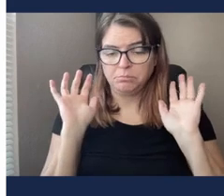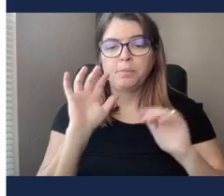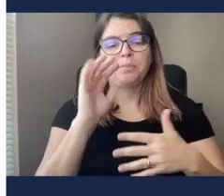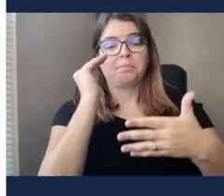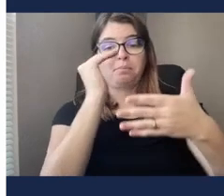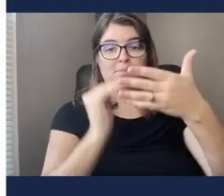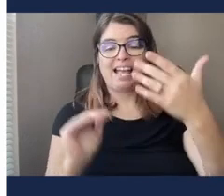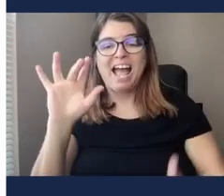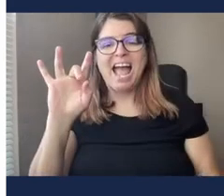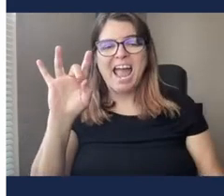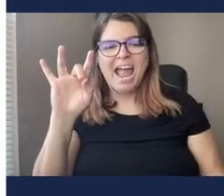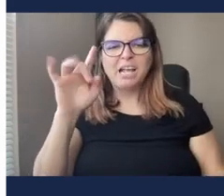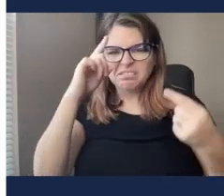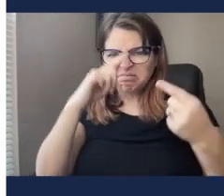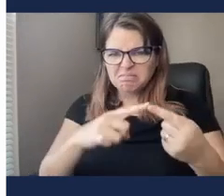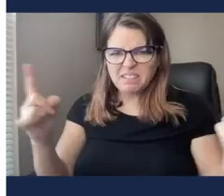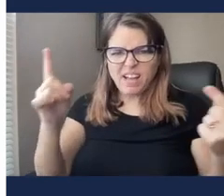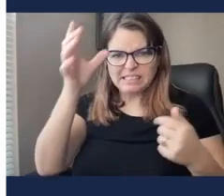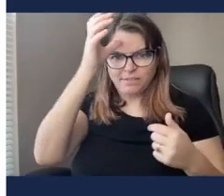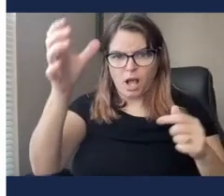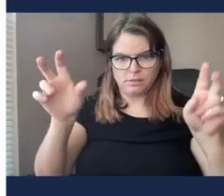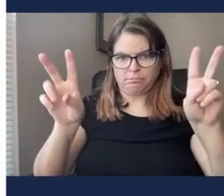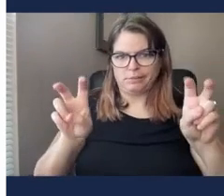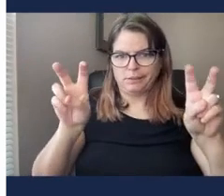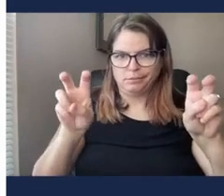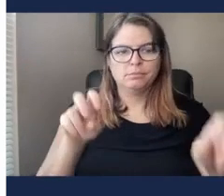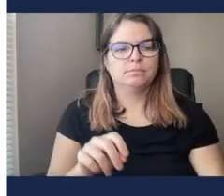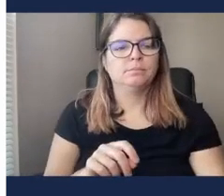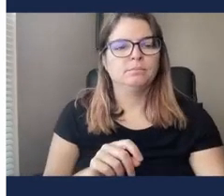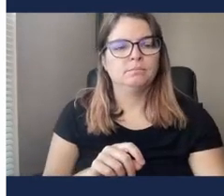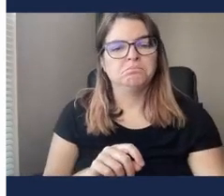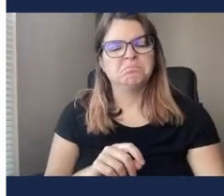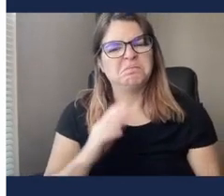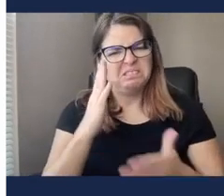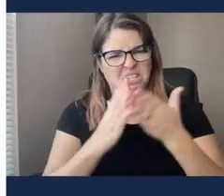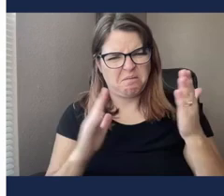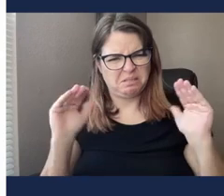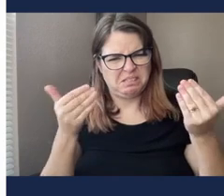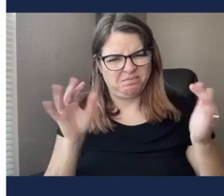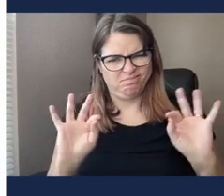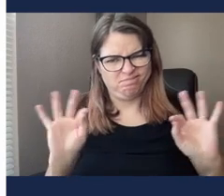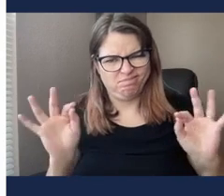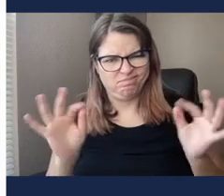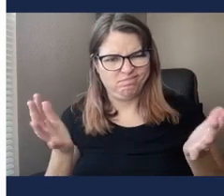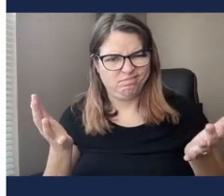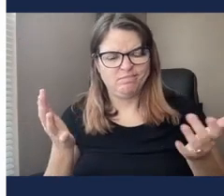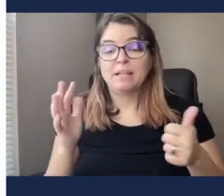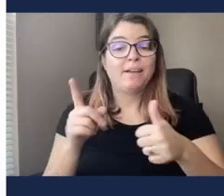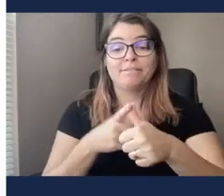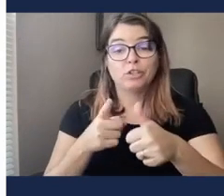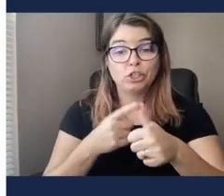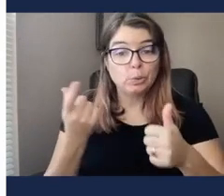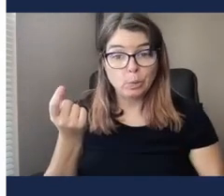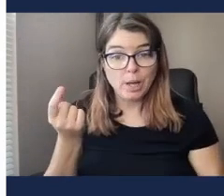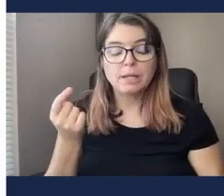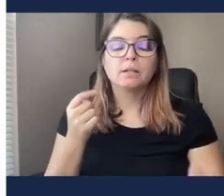of 8 divisive concepts that were prohibited. Some of them are seemingly innocuous, right? Like the first one was